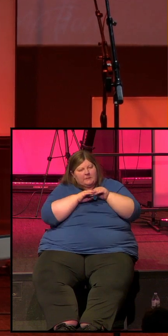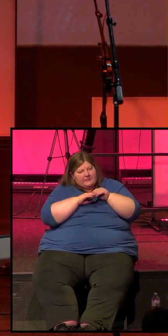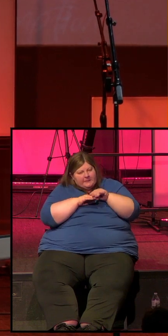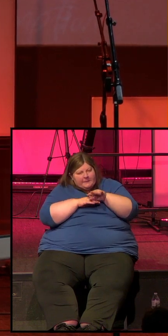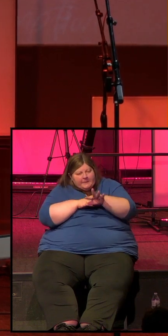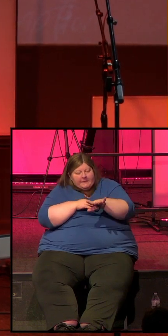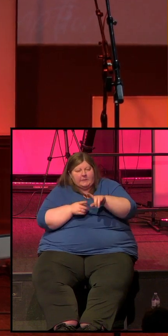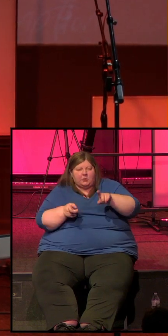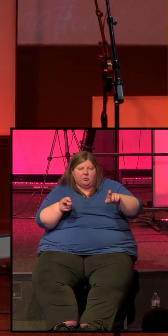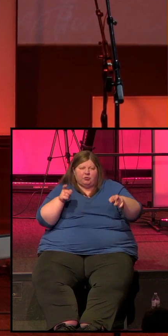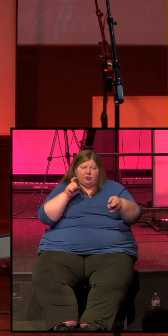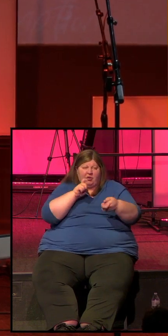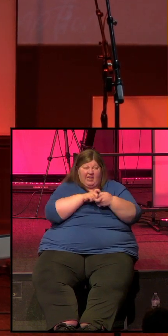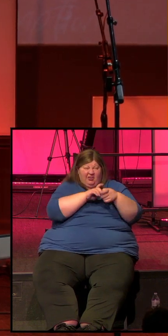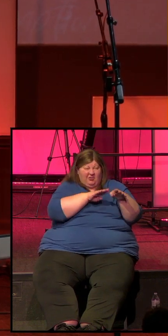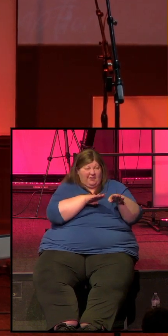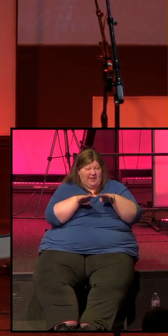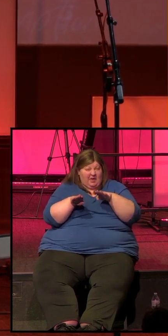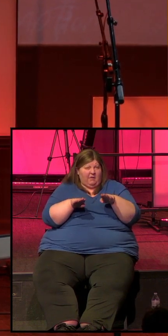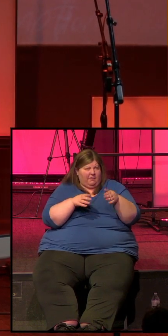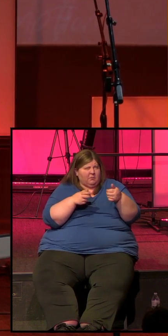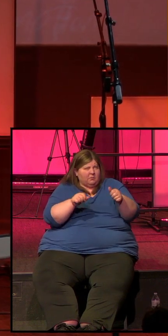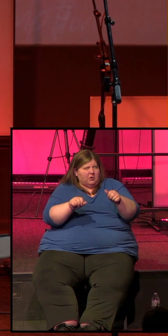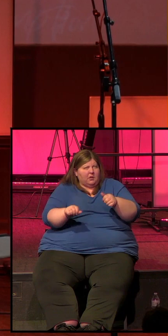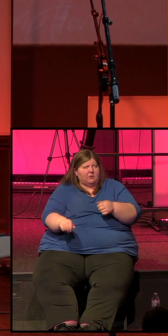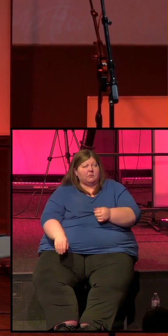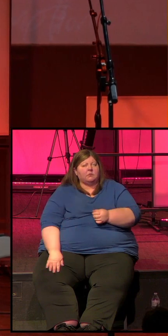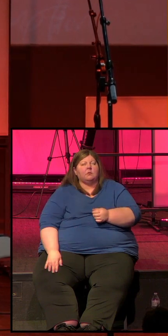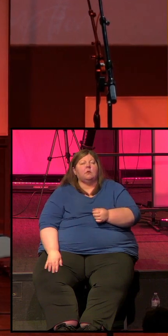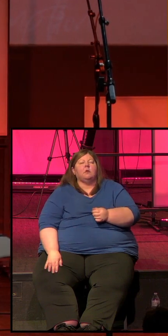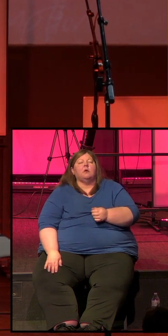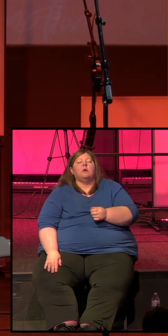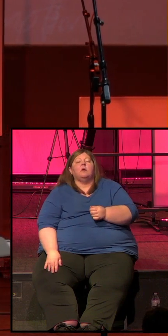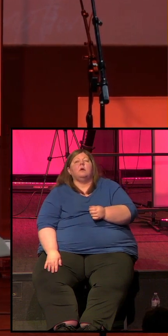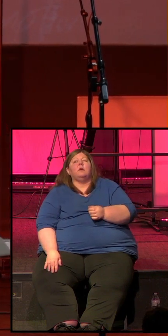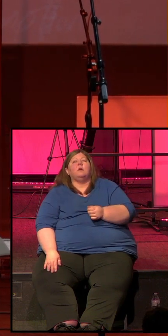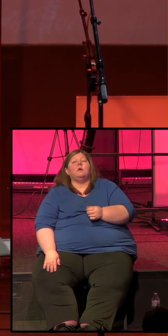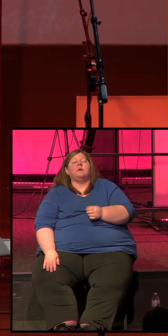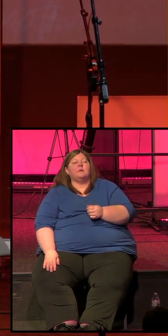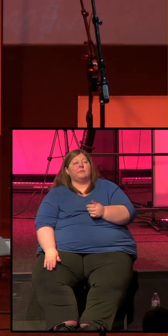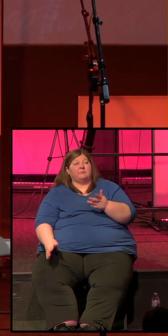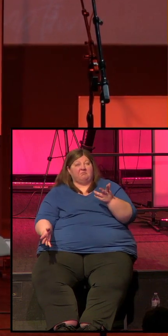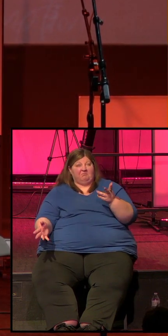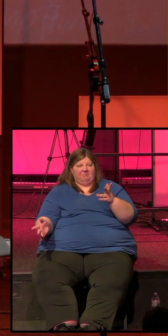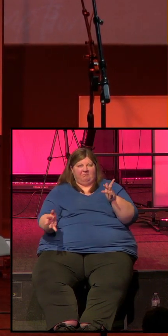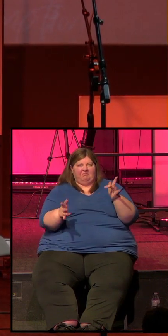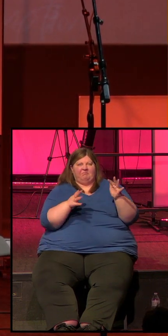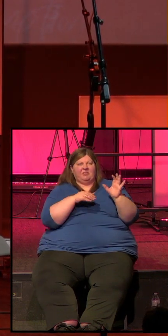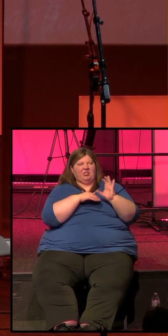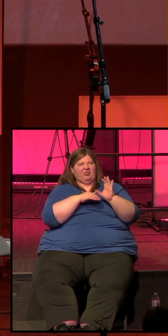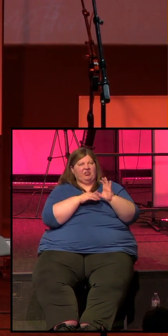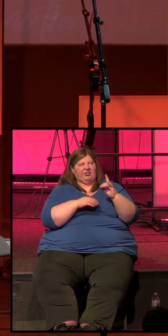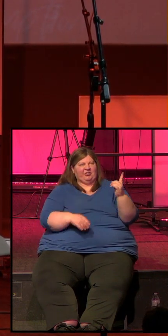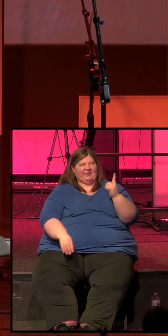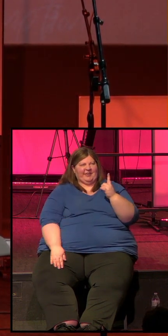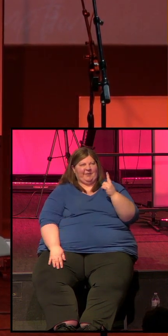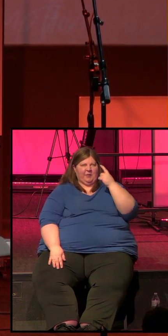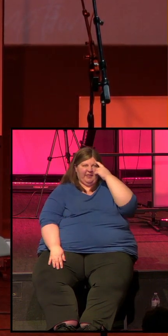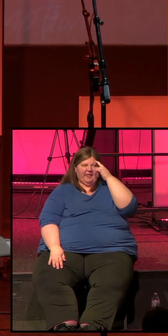your behaviors. So often, we come into the church with the exact same